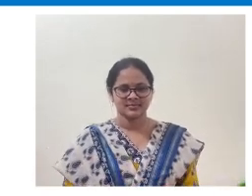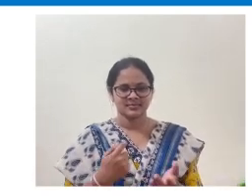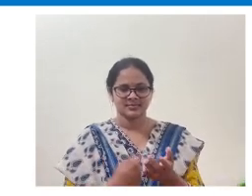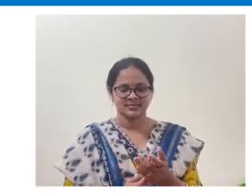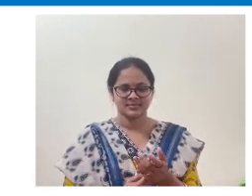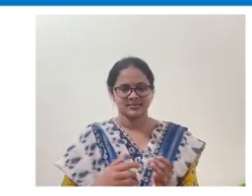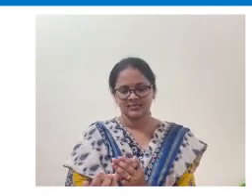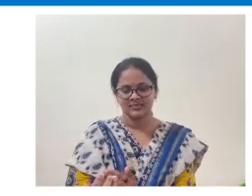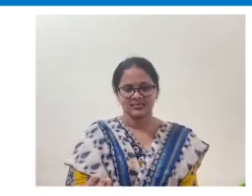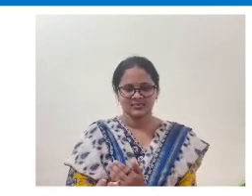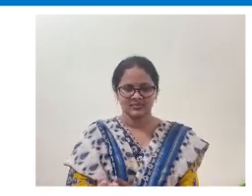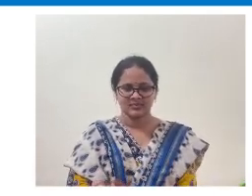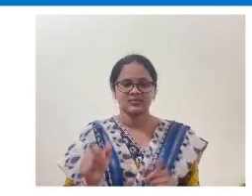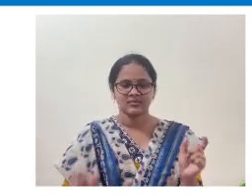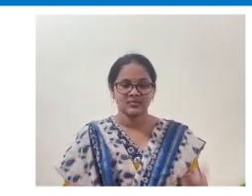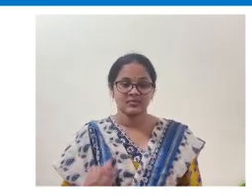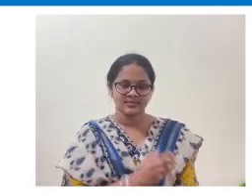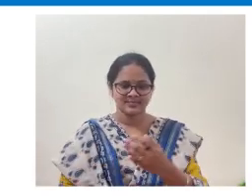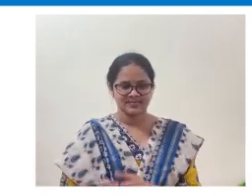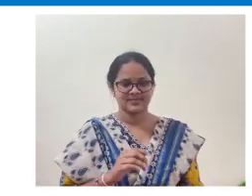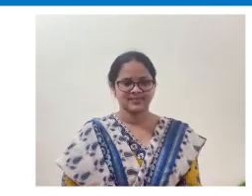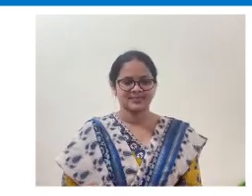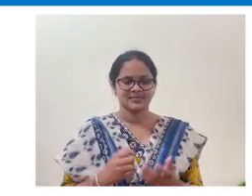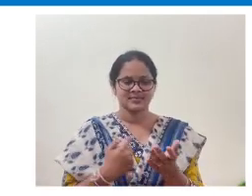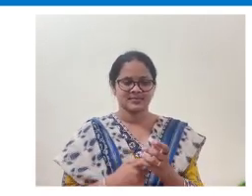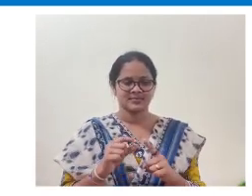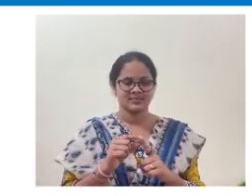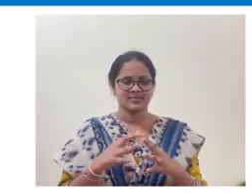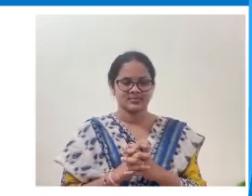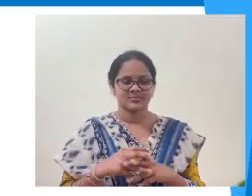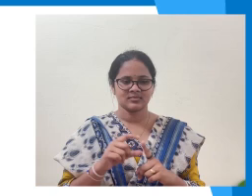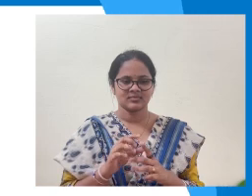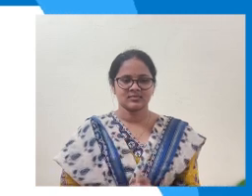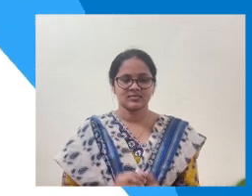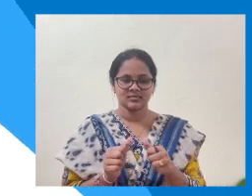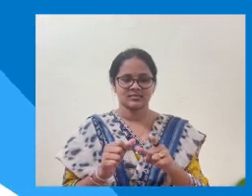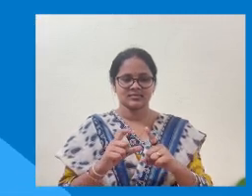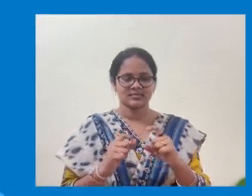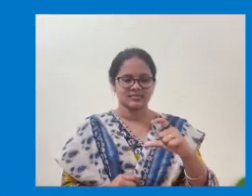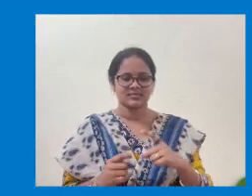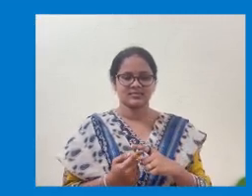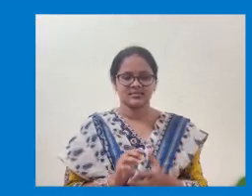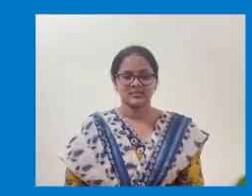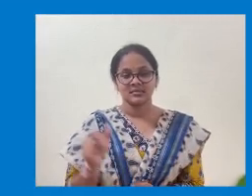came into effect on 19 April 2017.